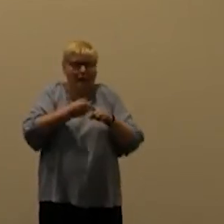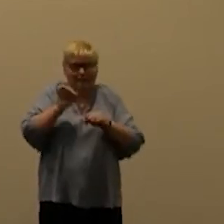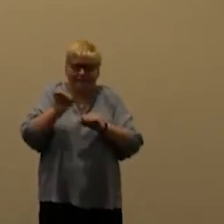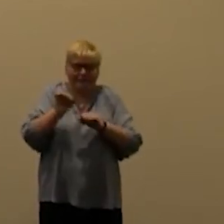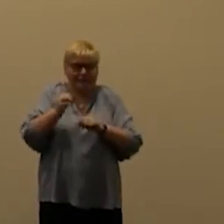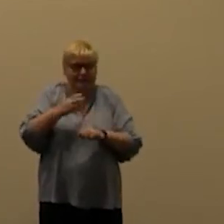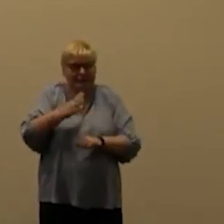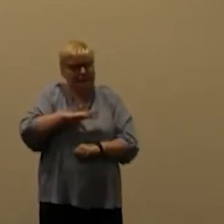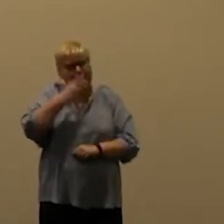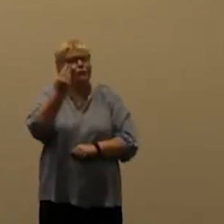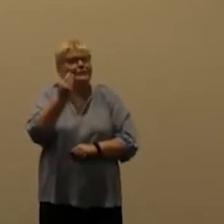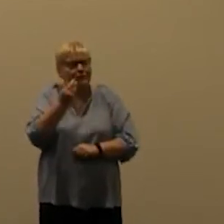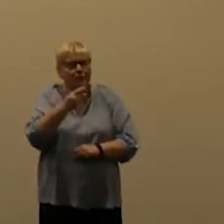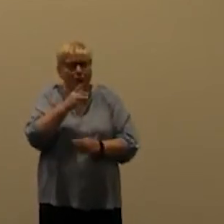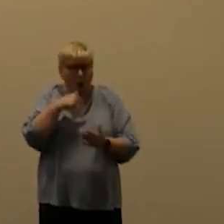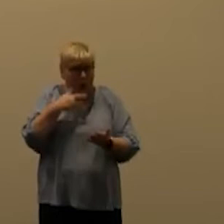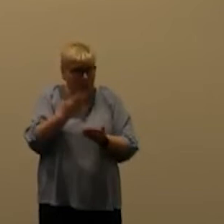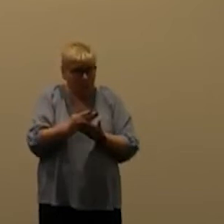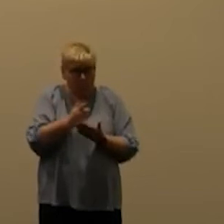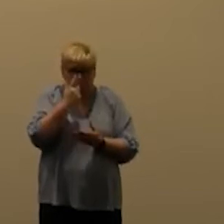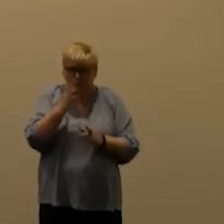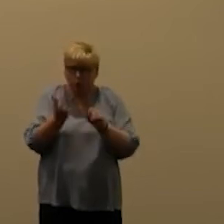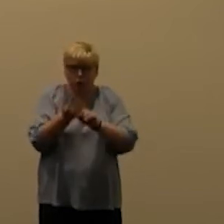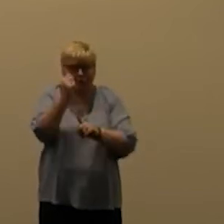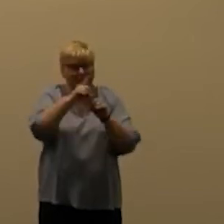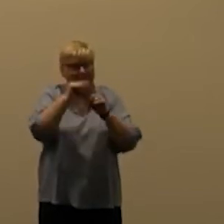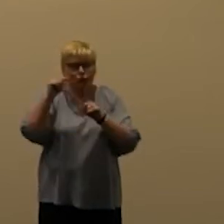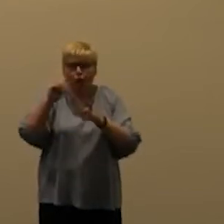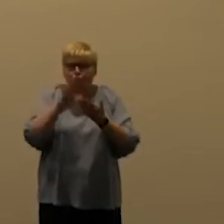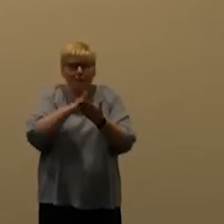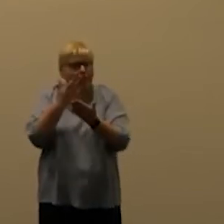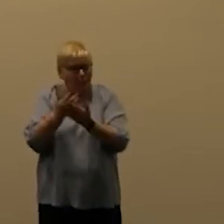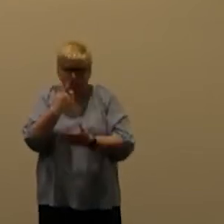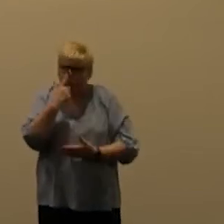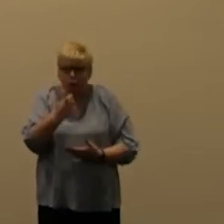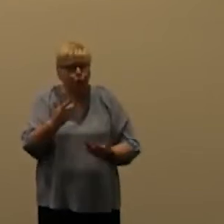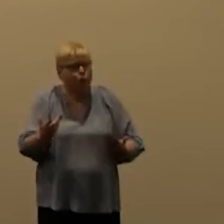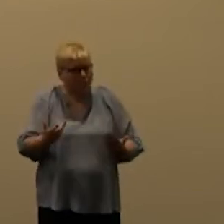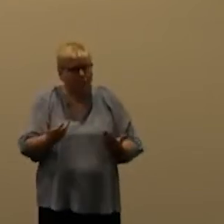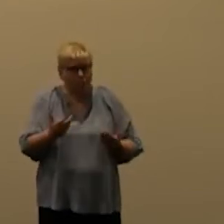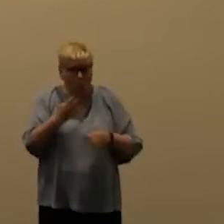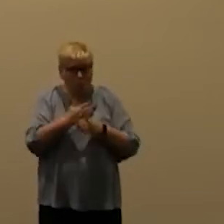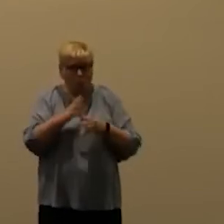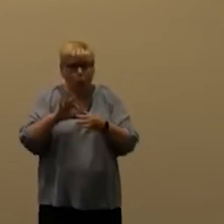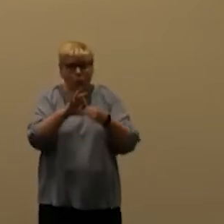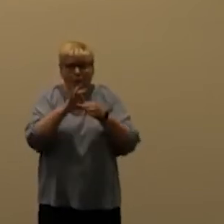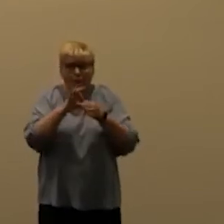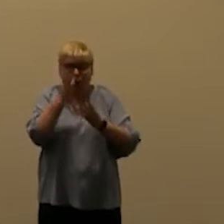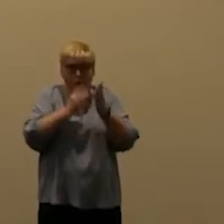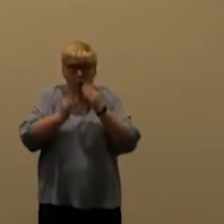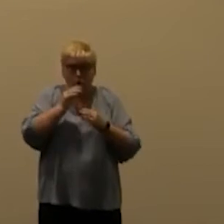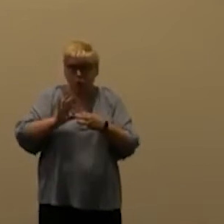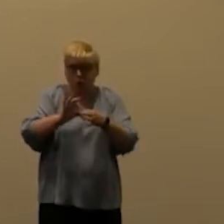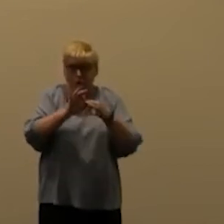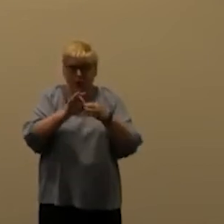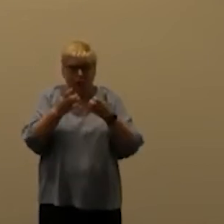brings, we really could achieve digital transformation. If we work together and learn together how to